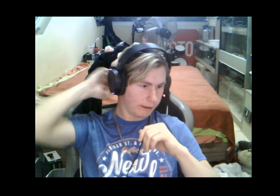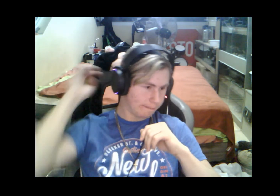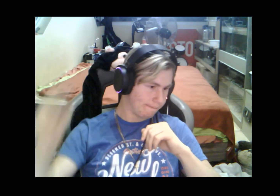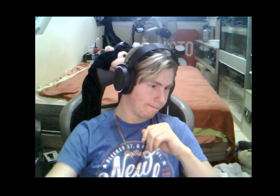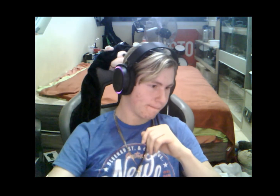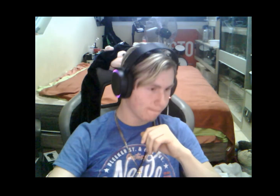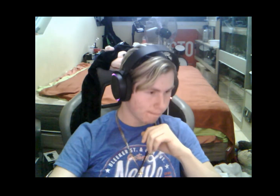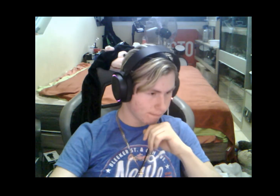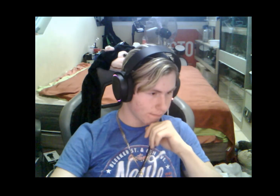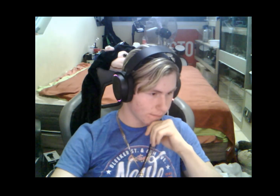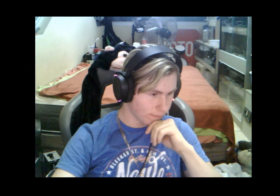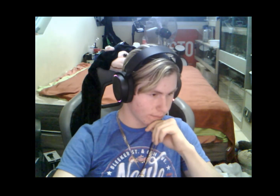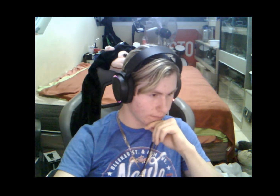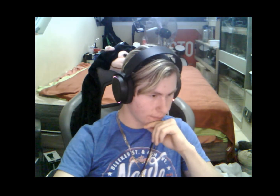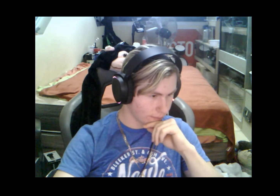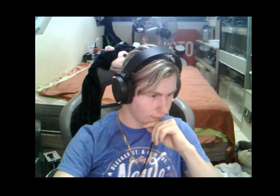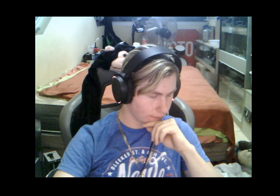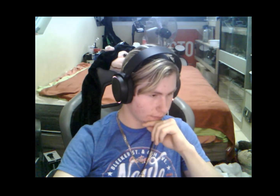know.